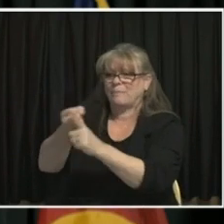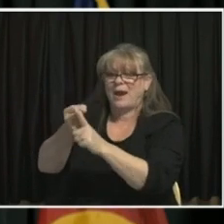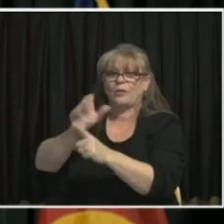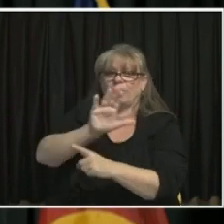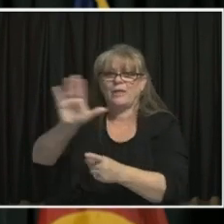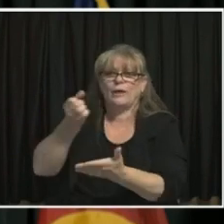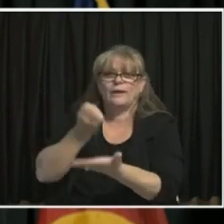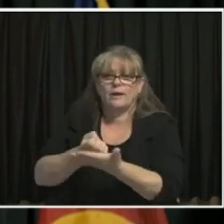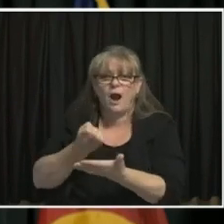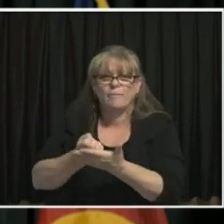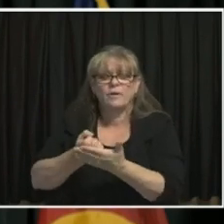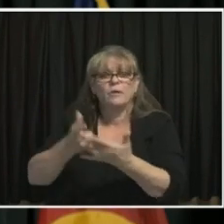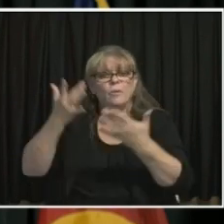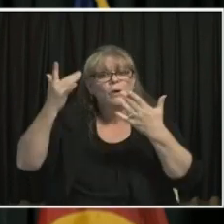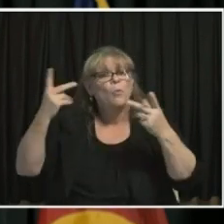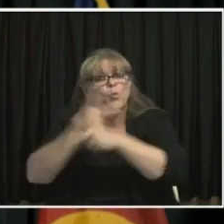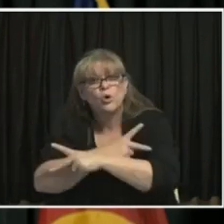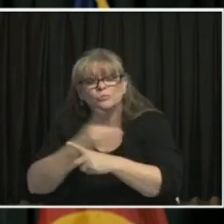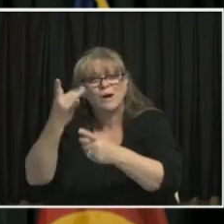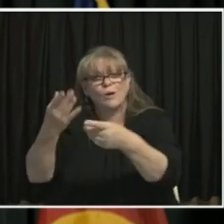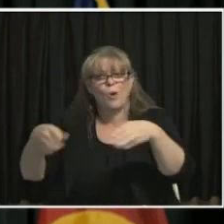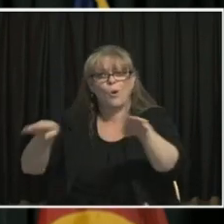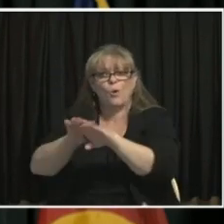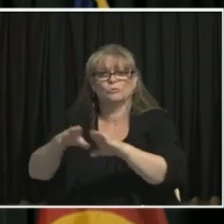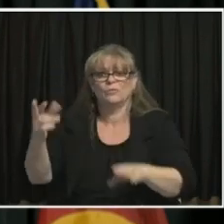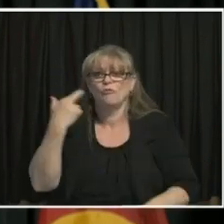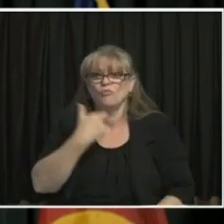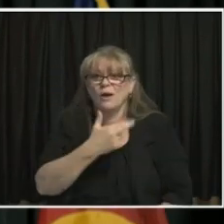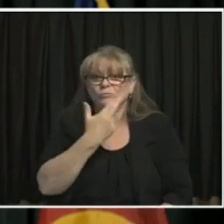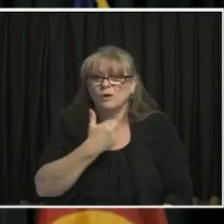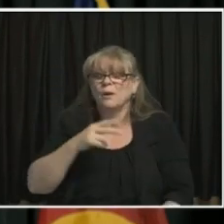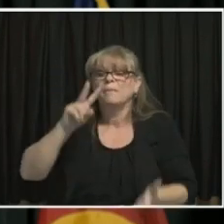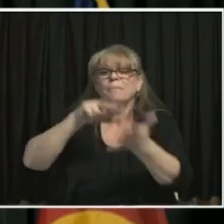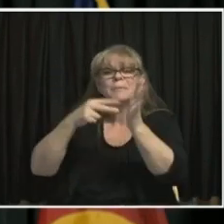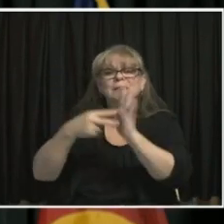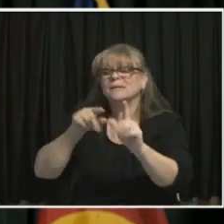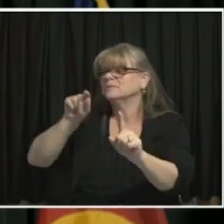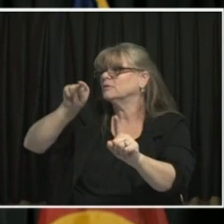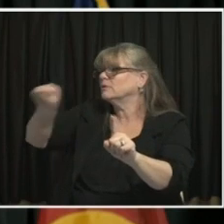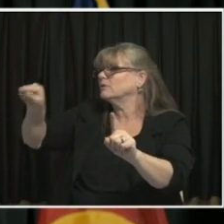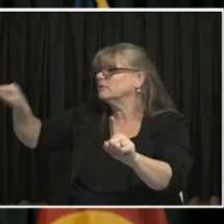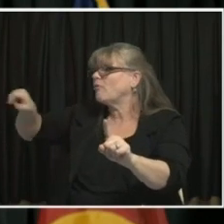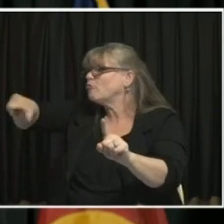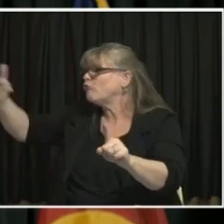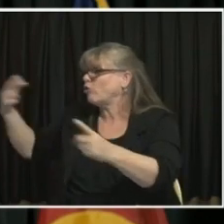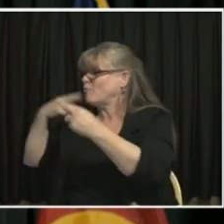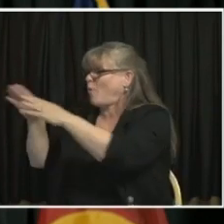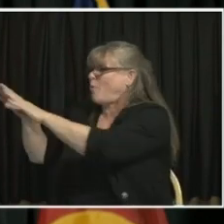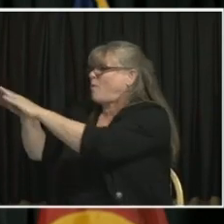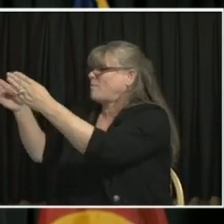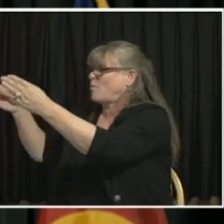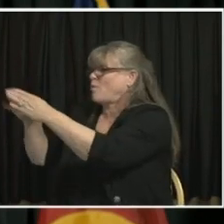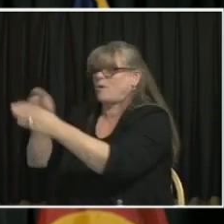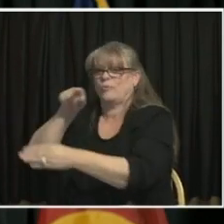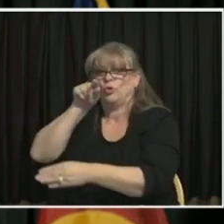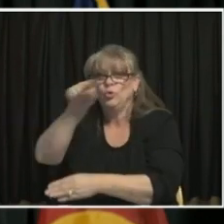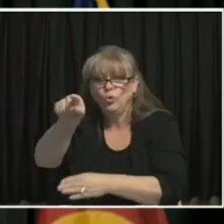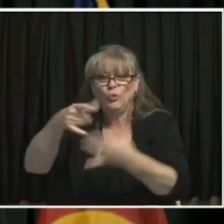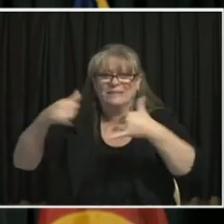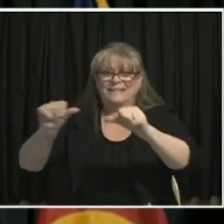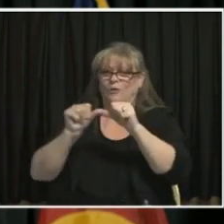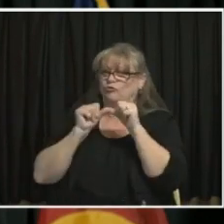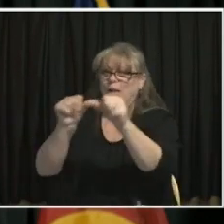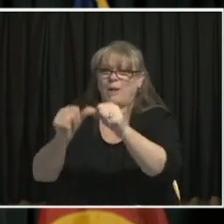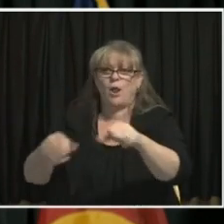and cafes across the state are likely opening and welcoming customers. It's really unfortunate that they'll remain shuttered indefinitely until they can resolve the